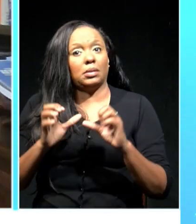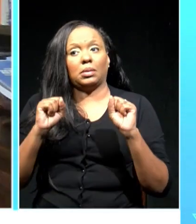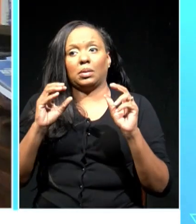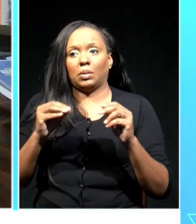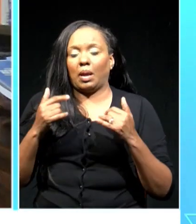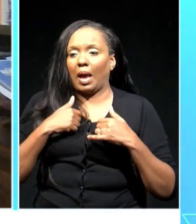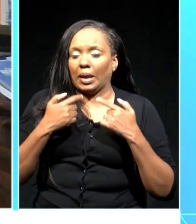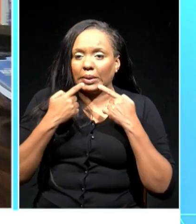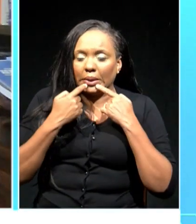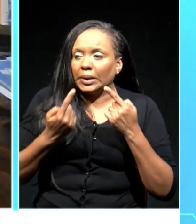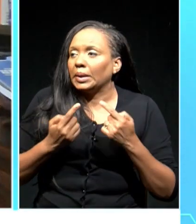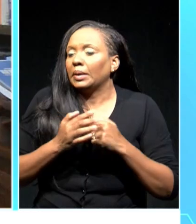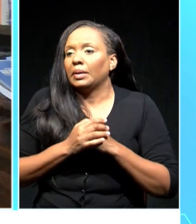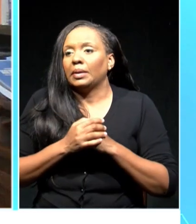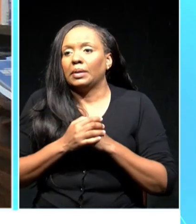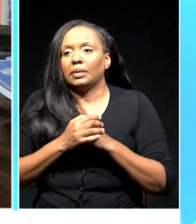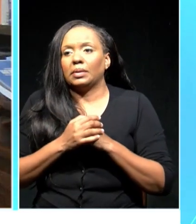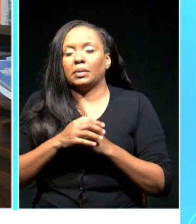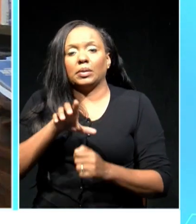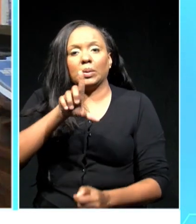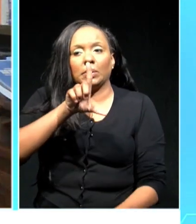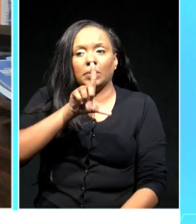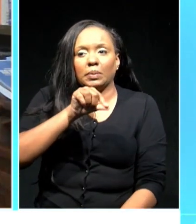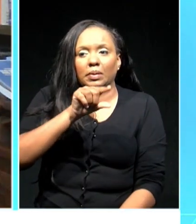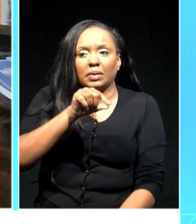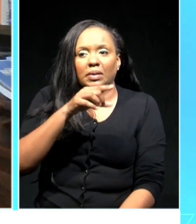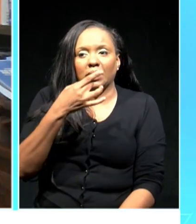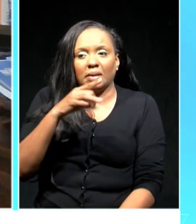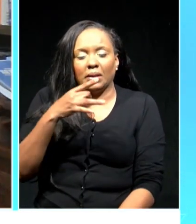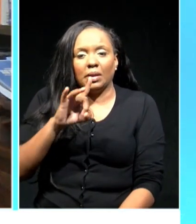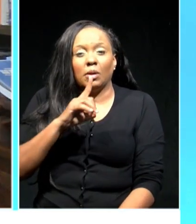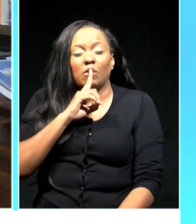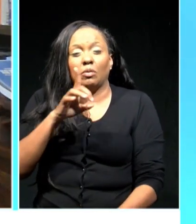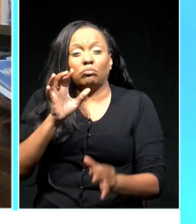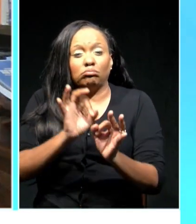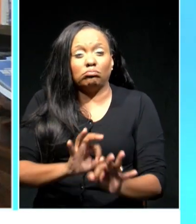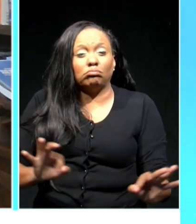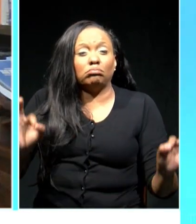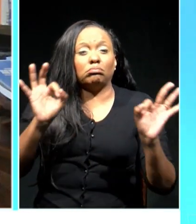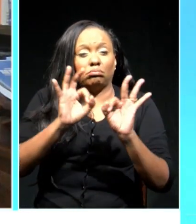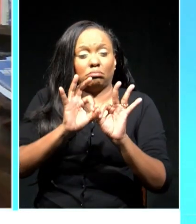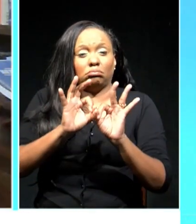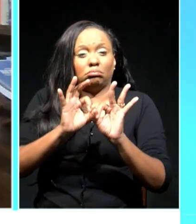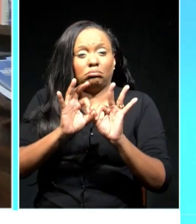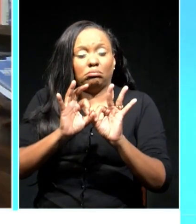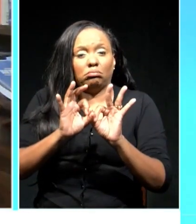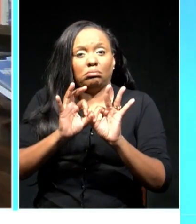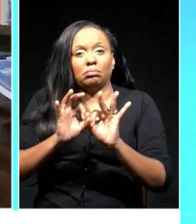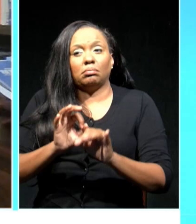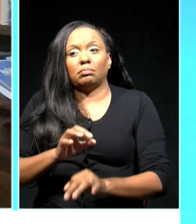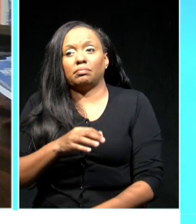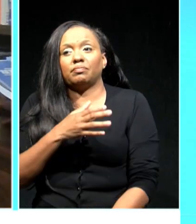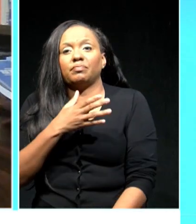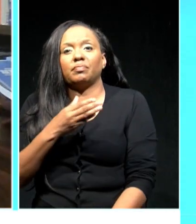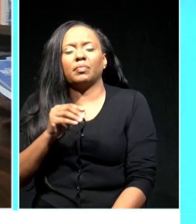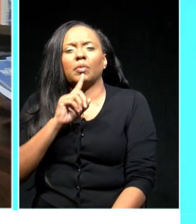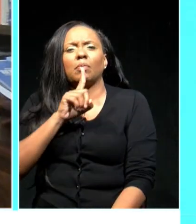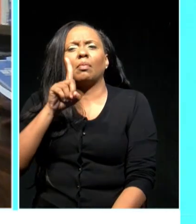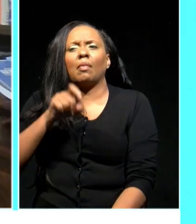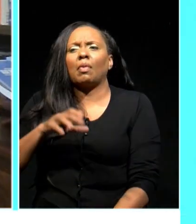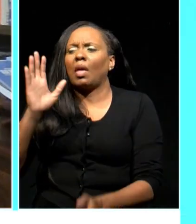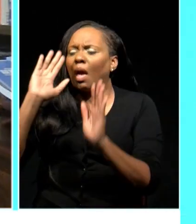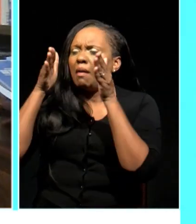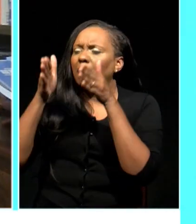I would say yes, 2018 was very significant, and one of the things that we certainly have to focus on